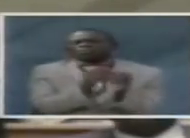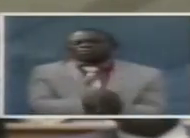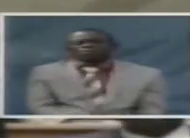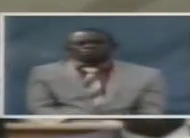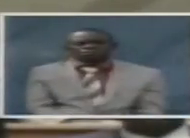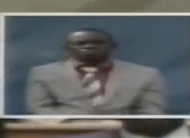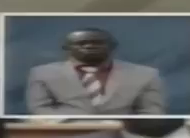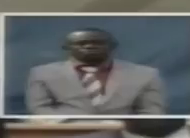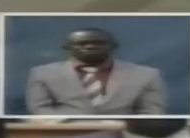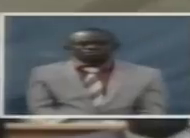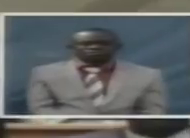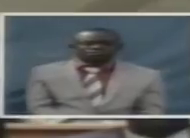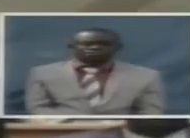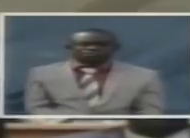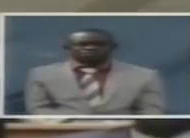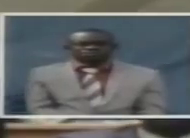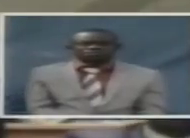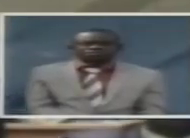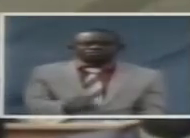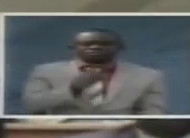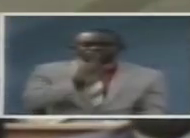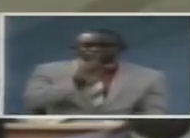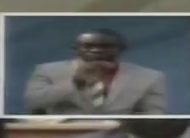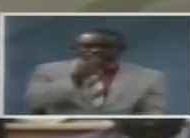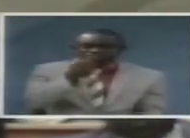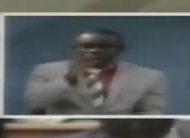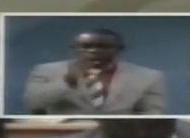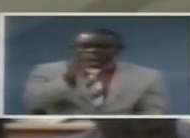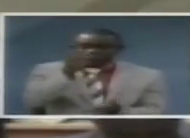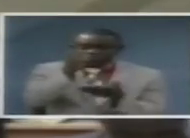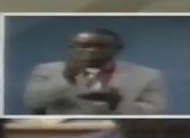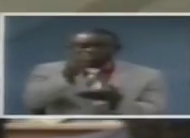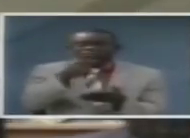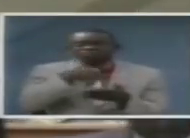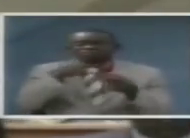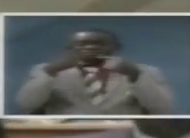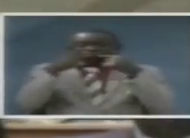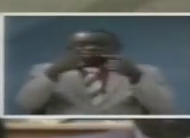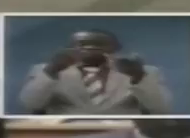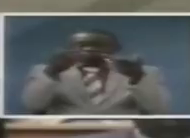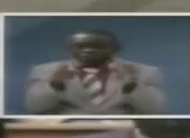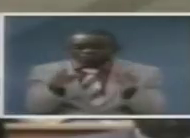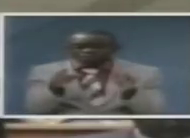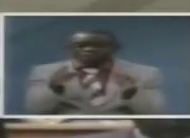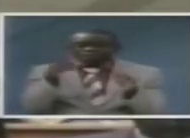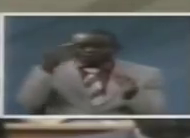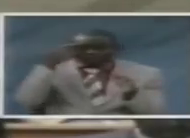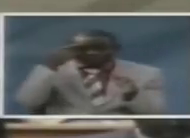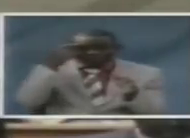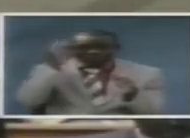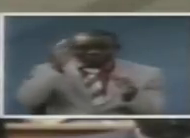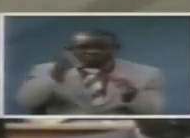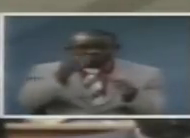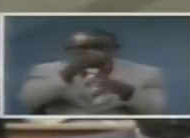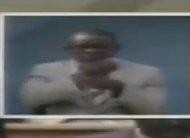the 2017 budget, I announced that government would construct 18 artificial